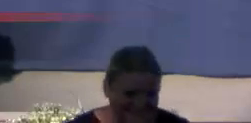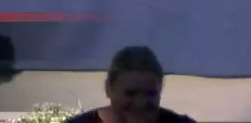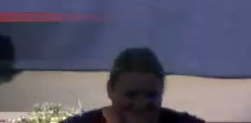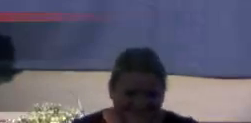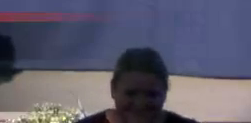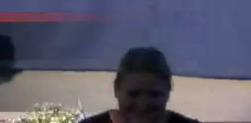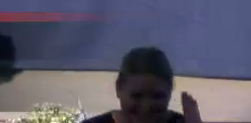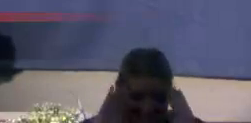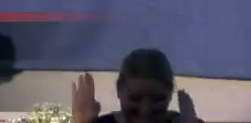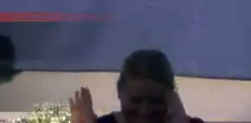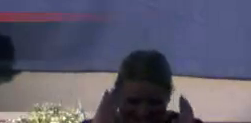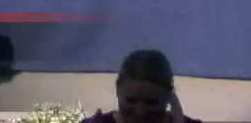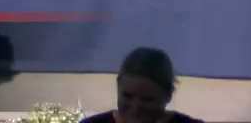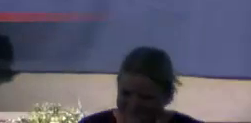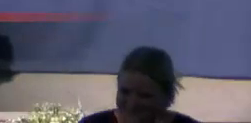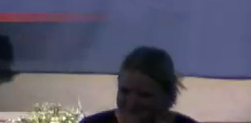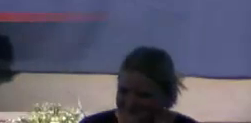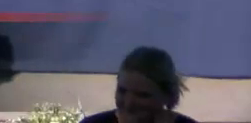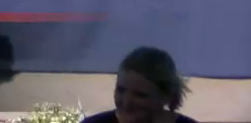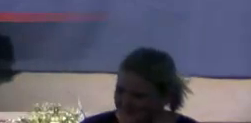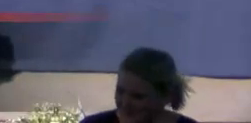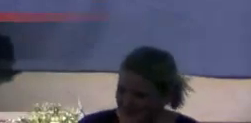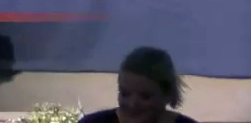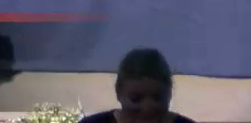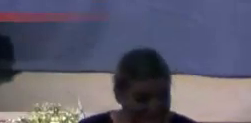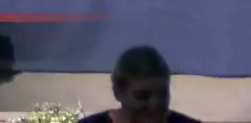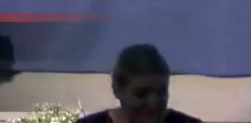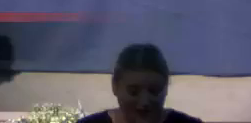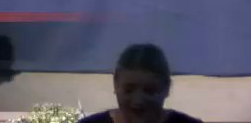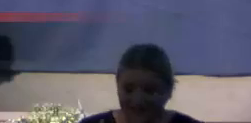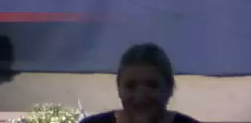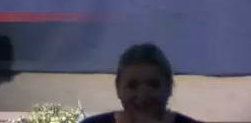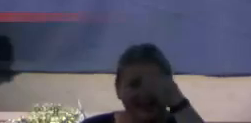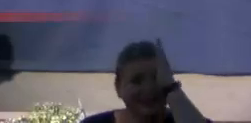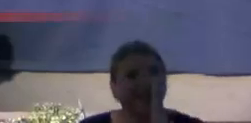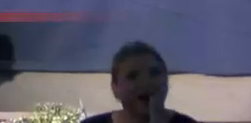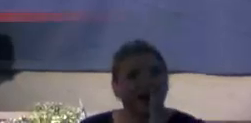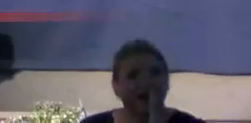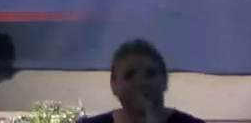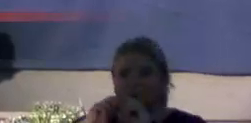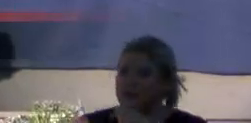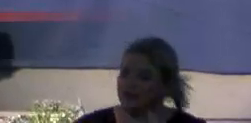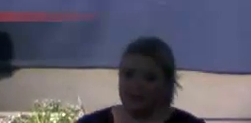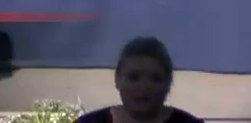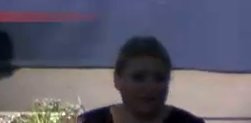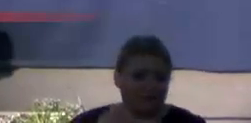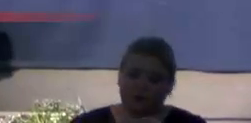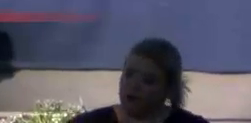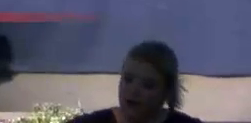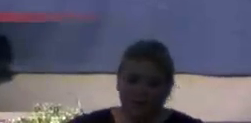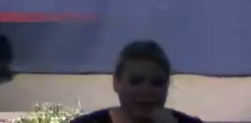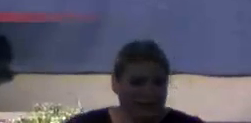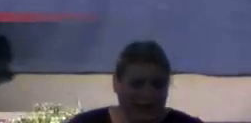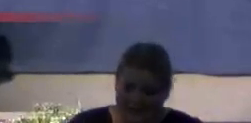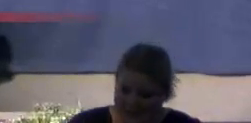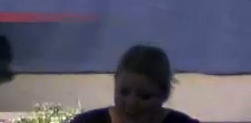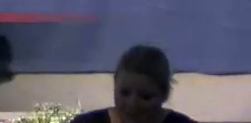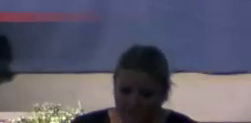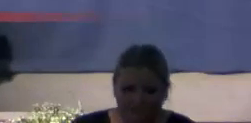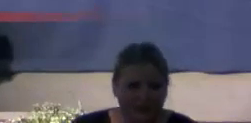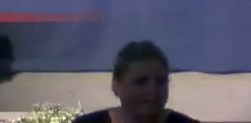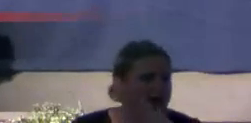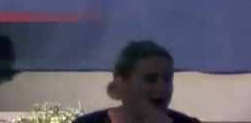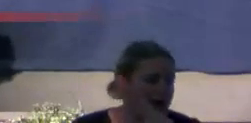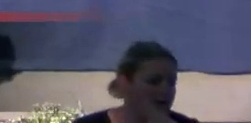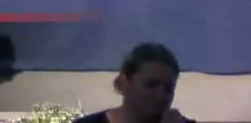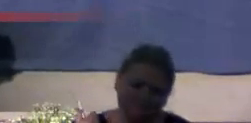Hello, everyone. I would like to start off by thanking God, who has blessed me more times than I can count, my mom, who has been my biggest